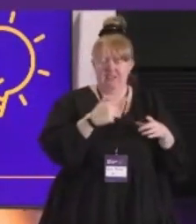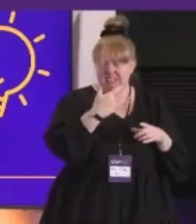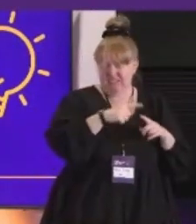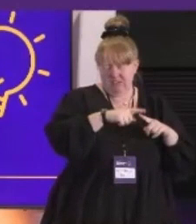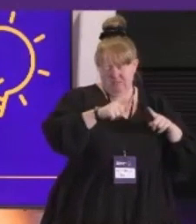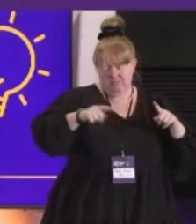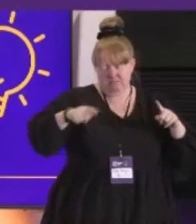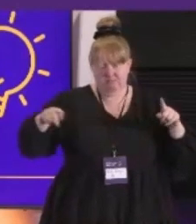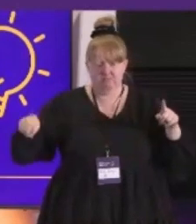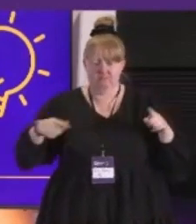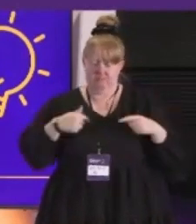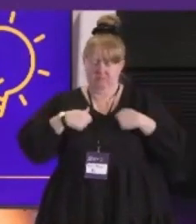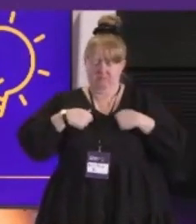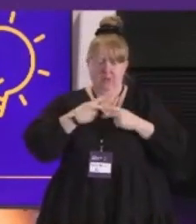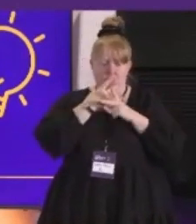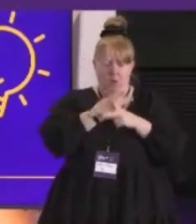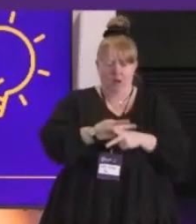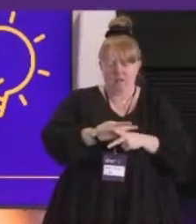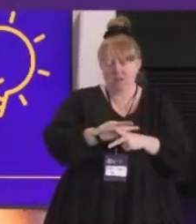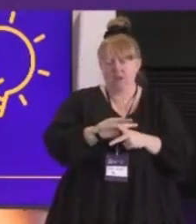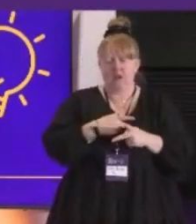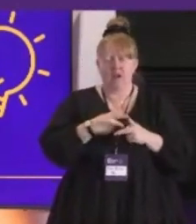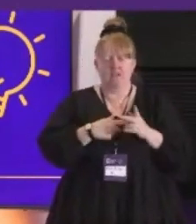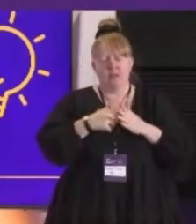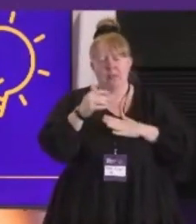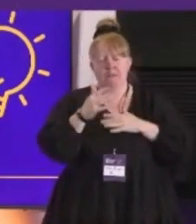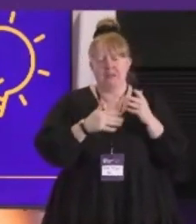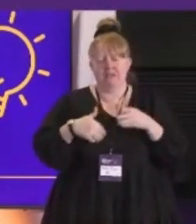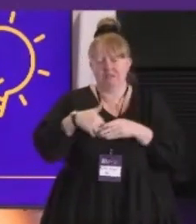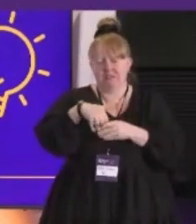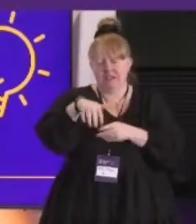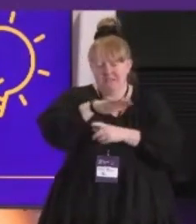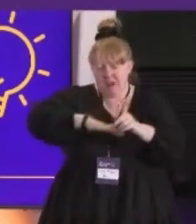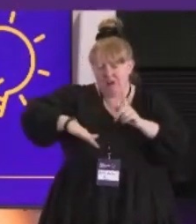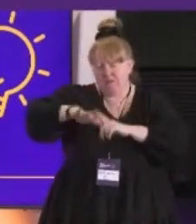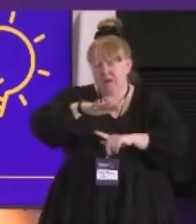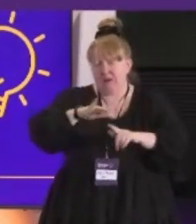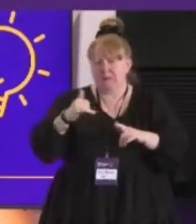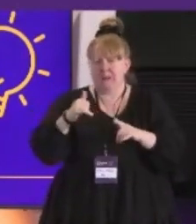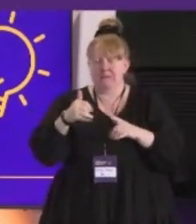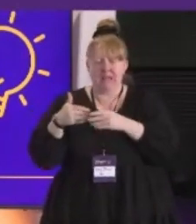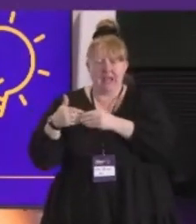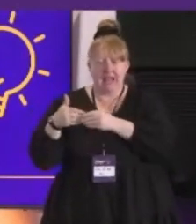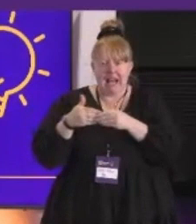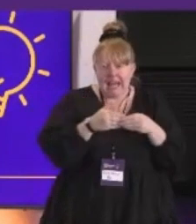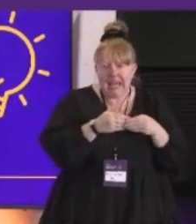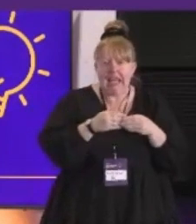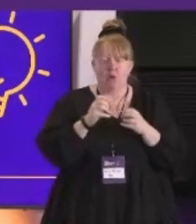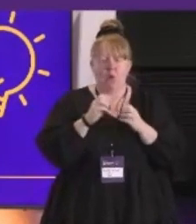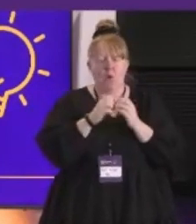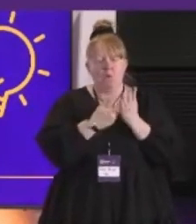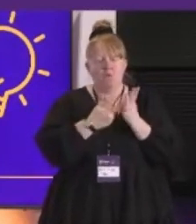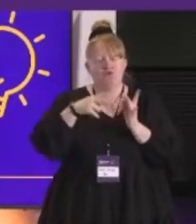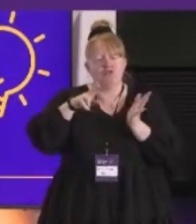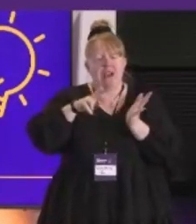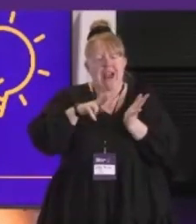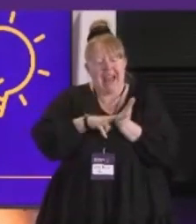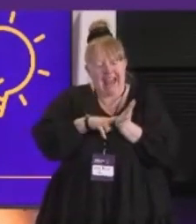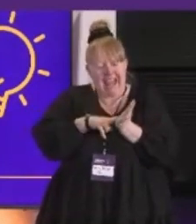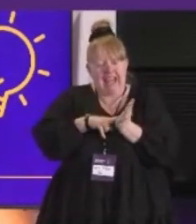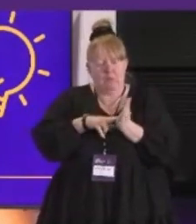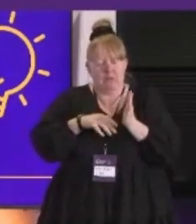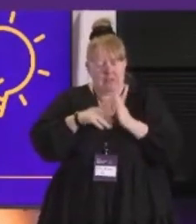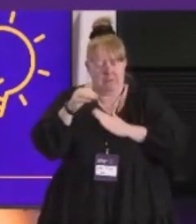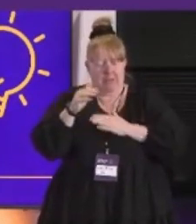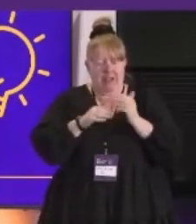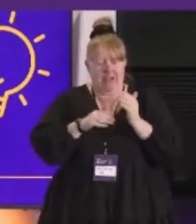the program in relation to the built environment. Some of you may be familiar with LEED or BREEAM, which is a building certification program.